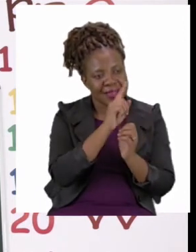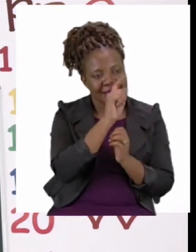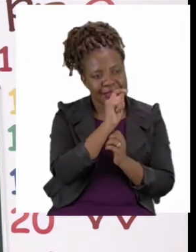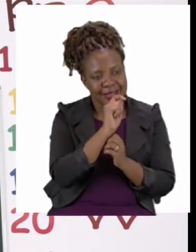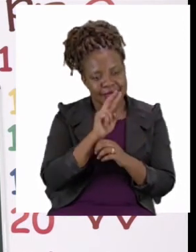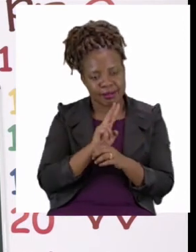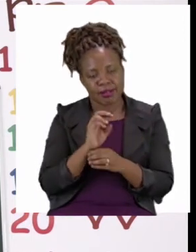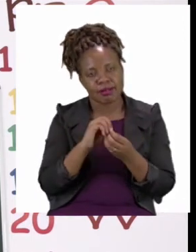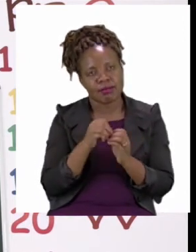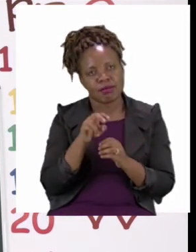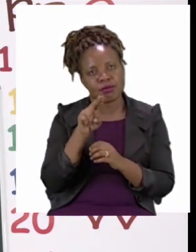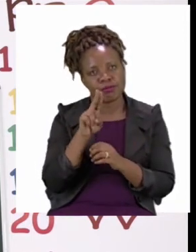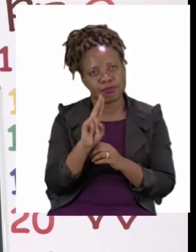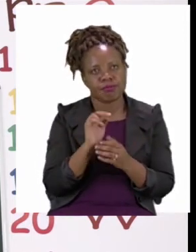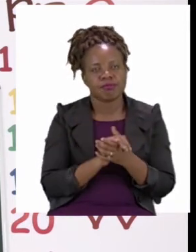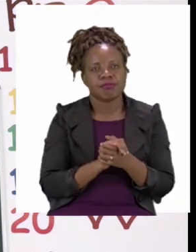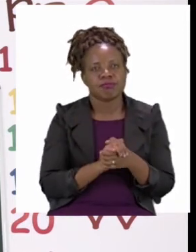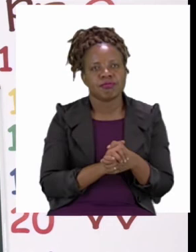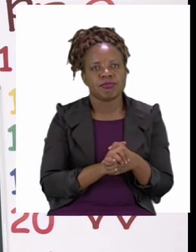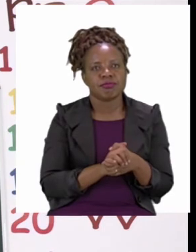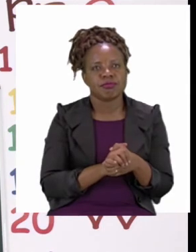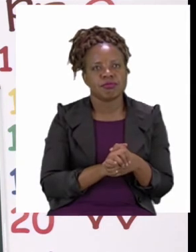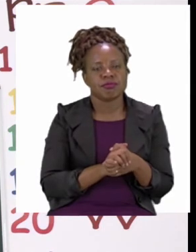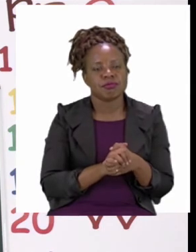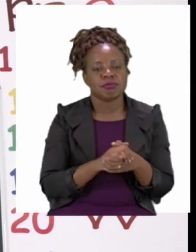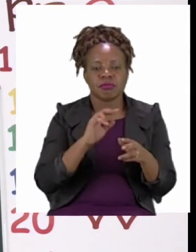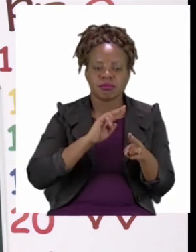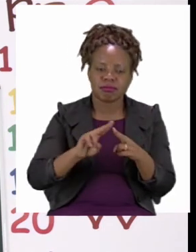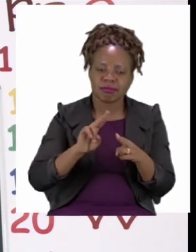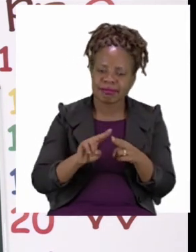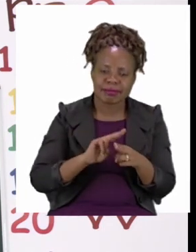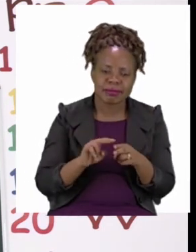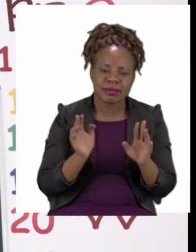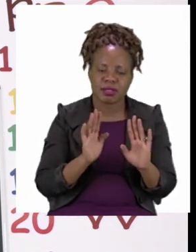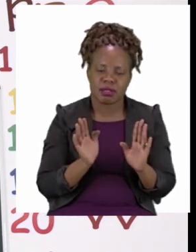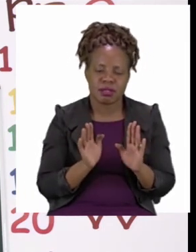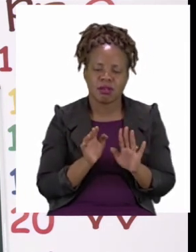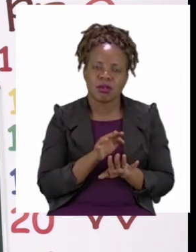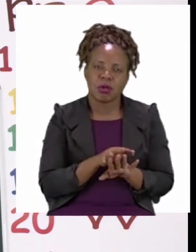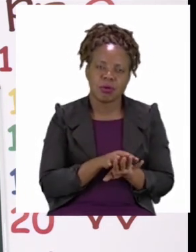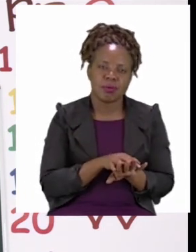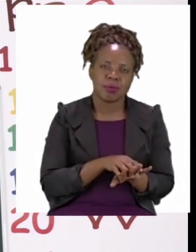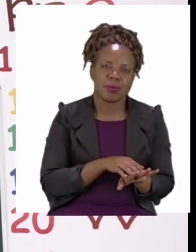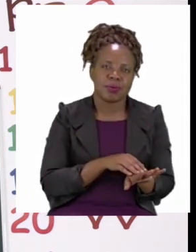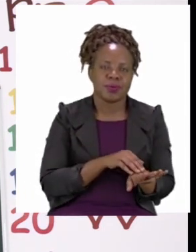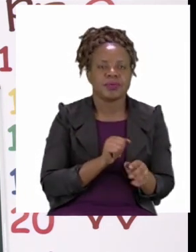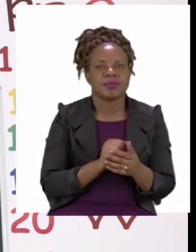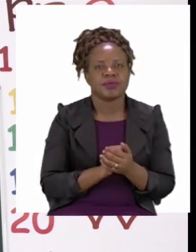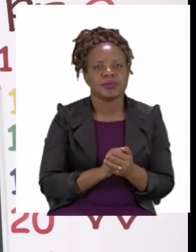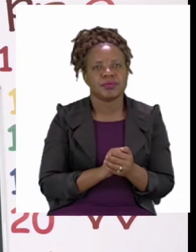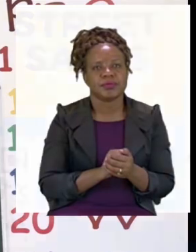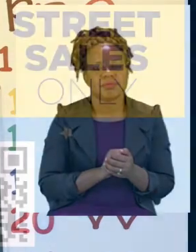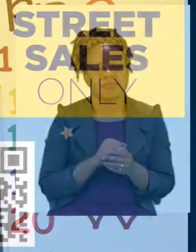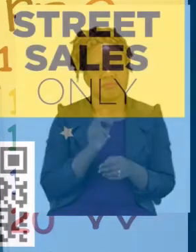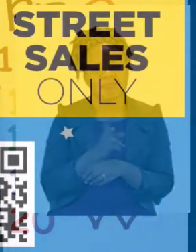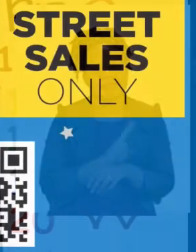are calculating. And remember, take your time, please. I will see you soon after our